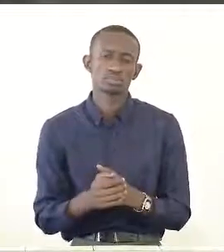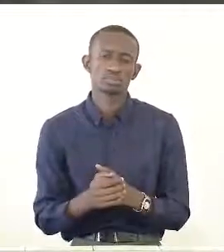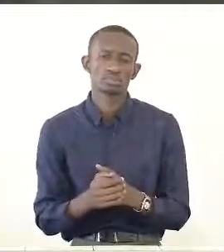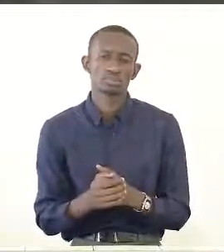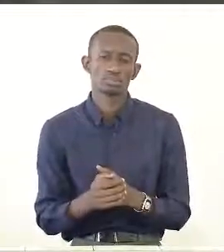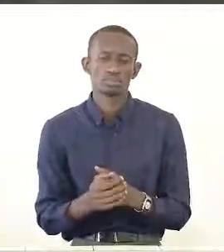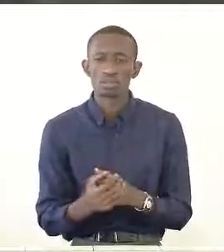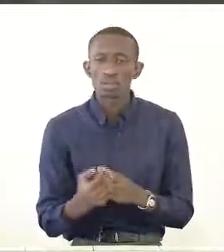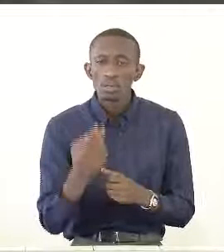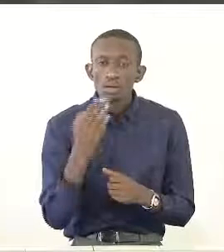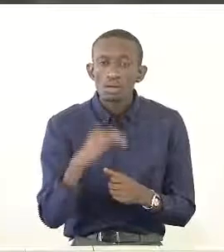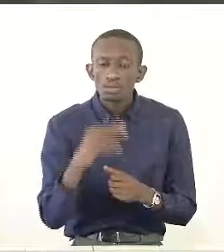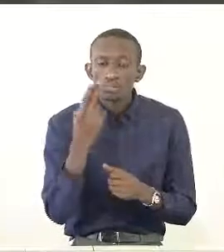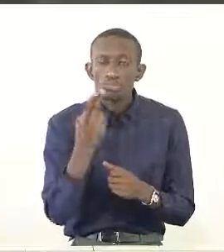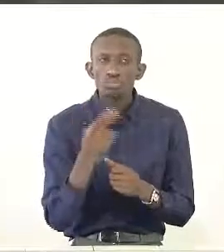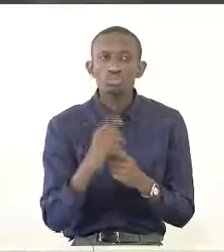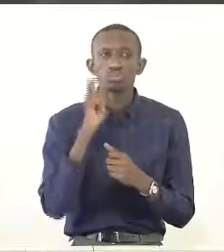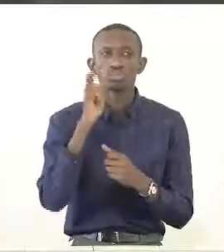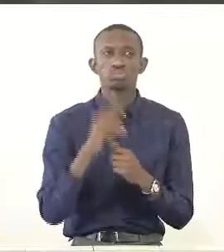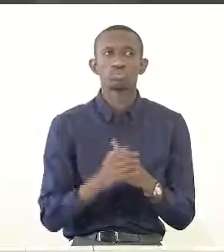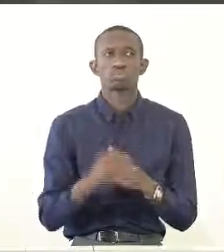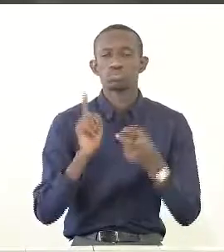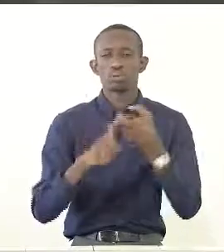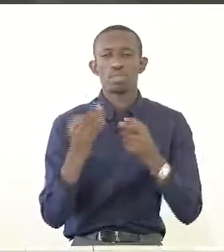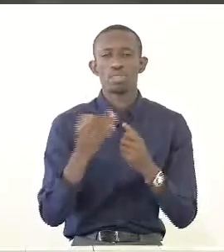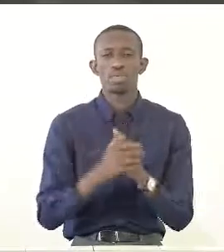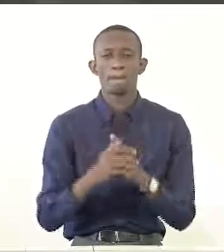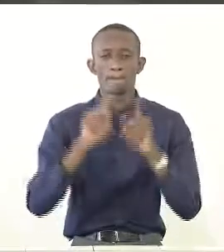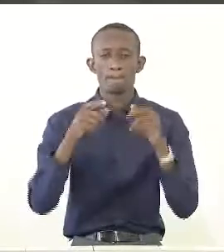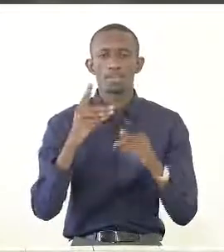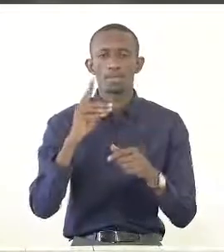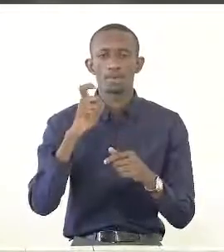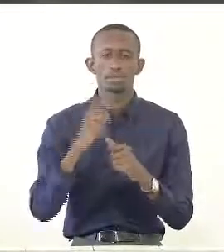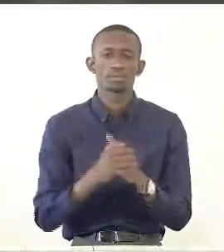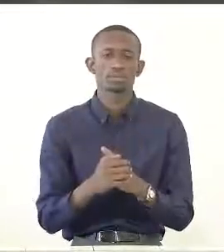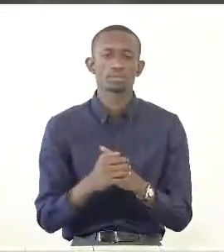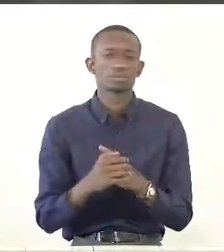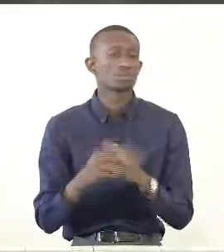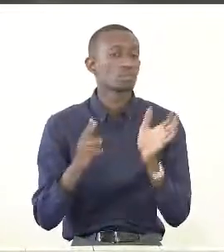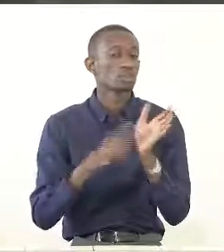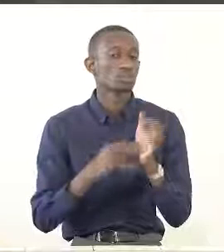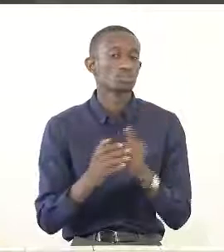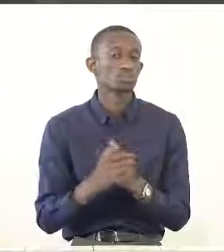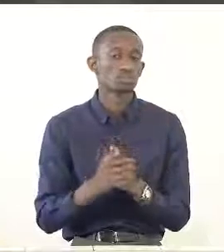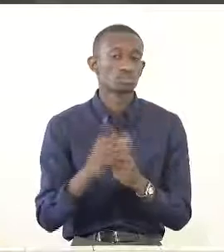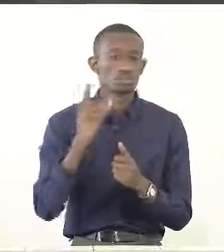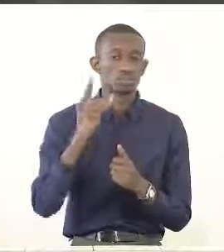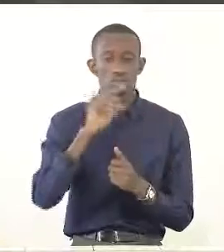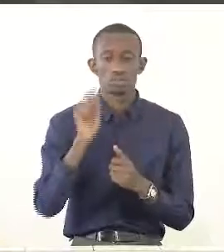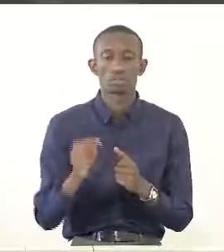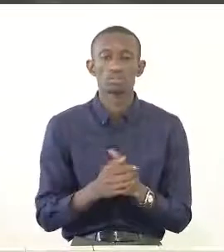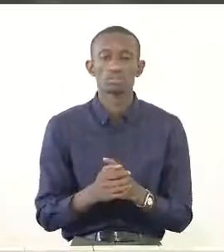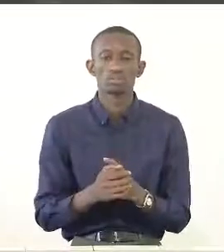2x plus 3 dx, which is equal to dz. Already,